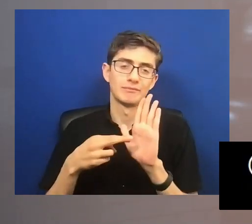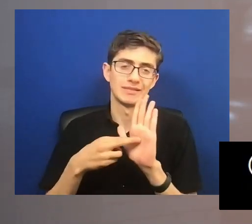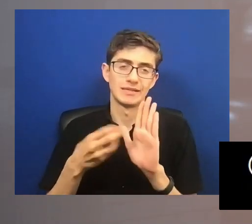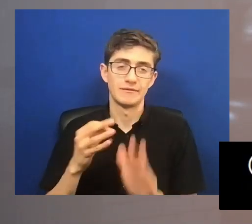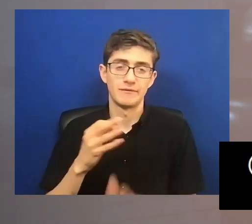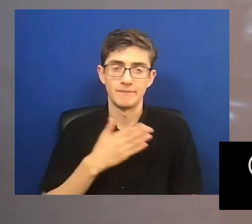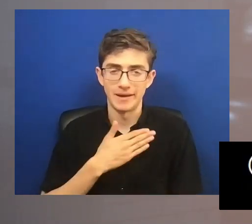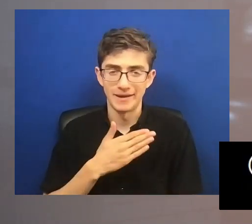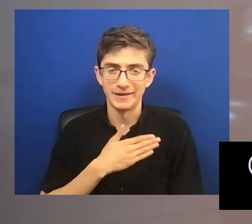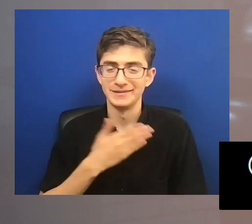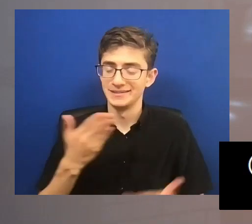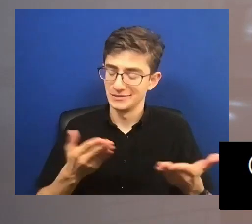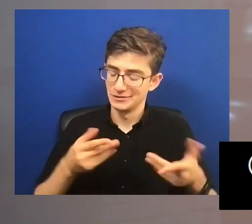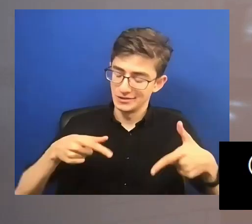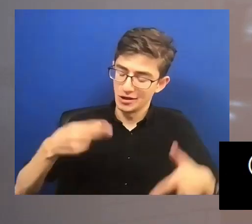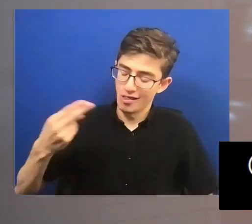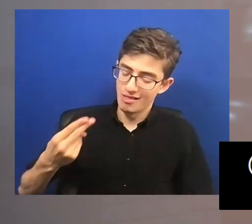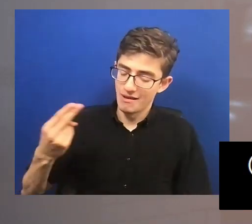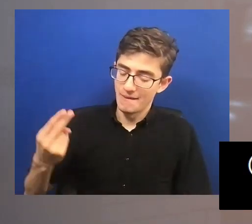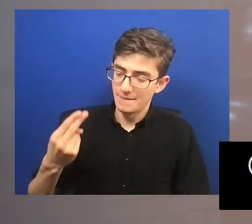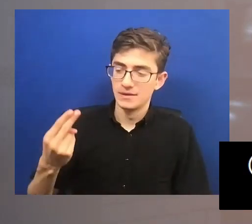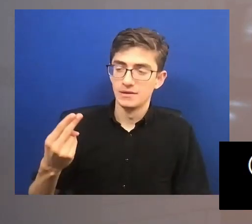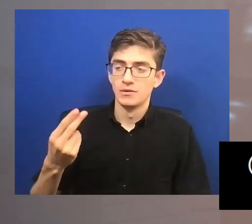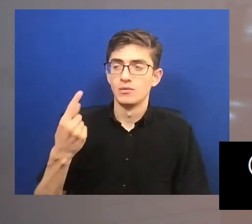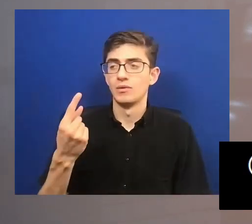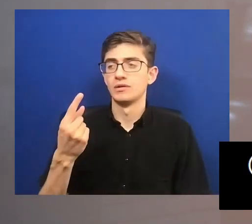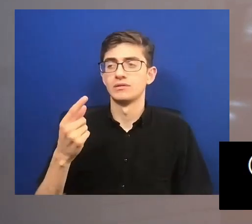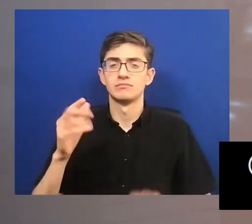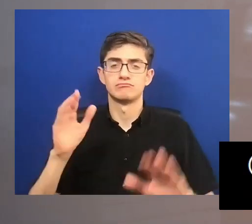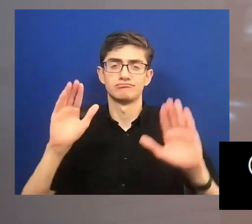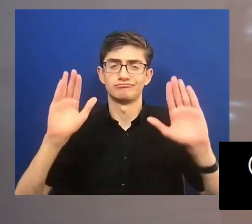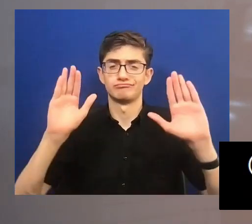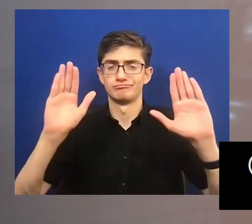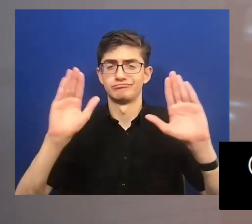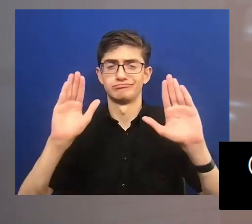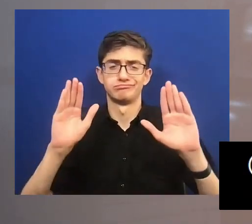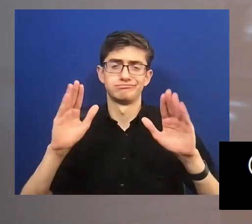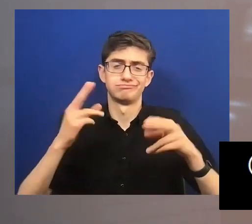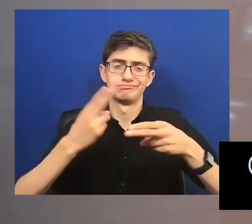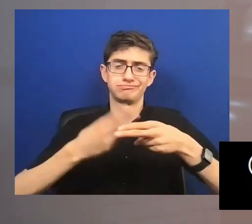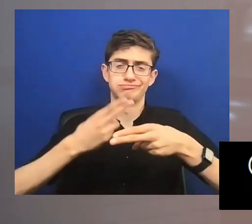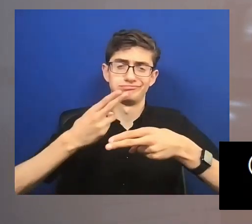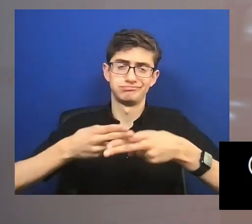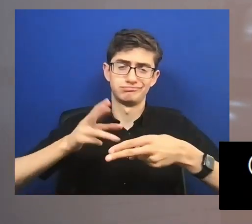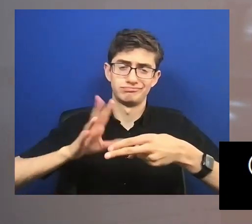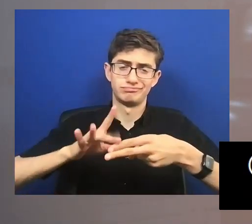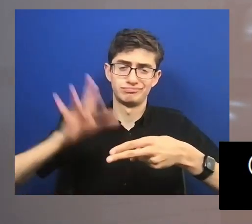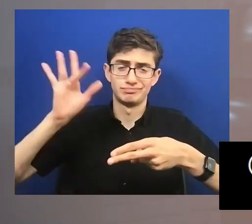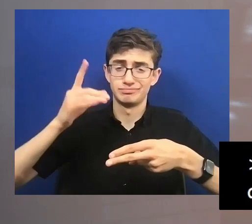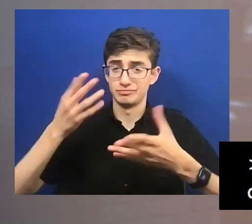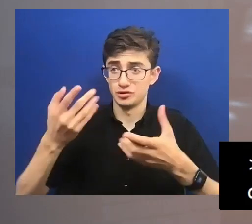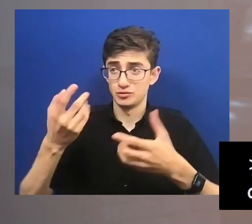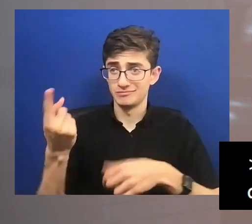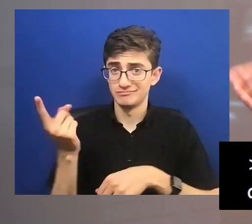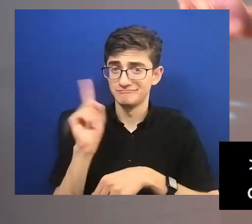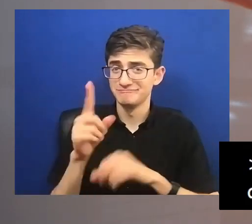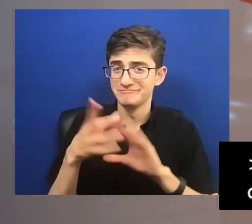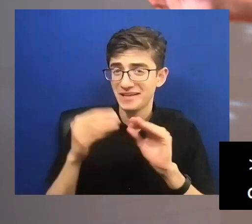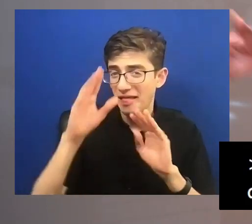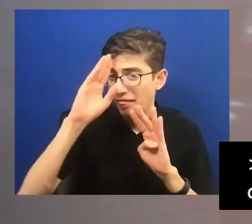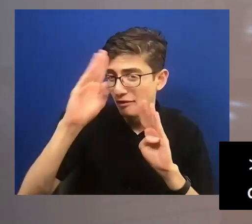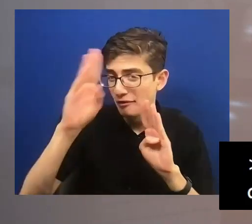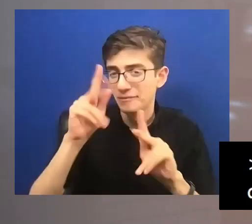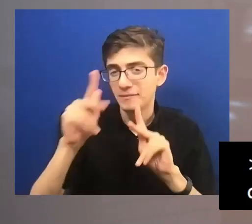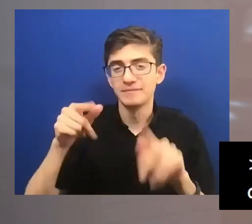right here in Harlem, one of the greats here. Al Taylor, you want to come up and say hello to the folks here? This is